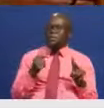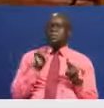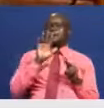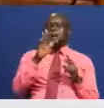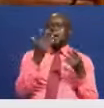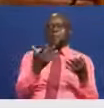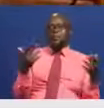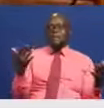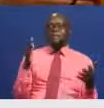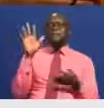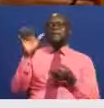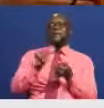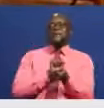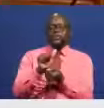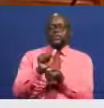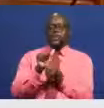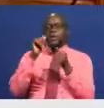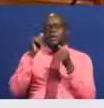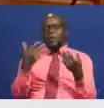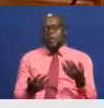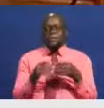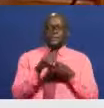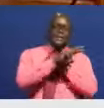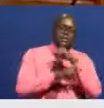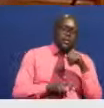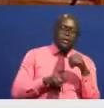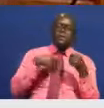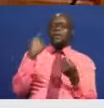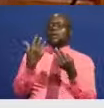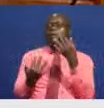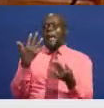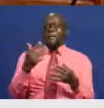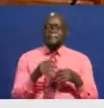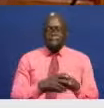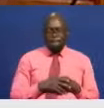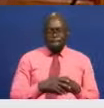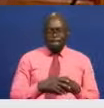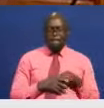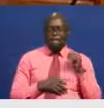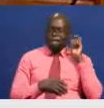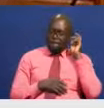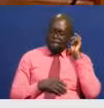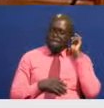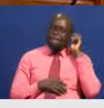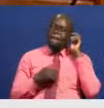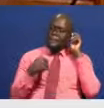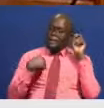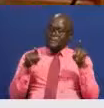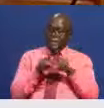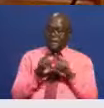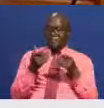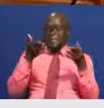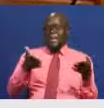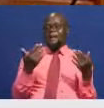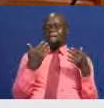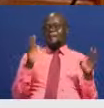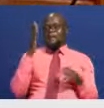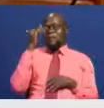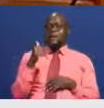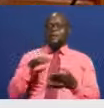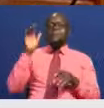properties were either looted or vandalized. I also stand here, Mr. Speaker, sir,